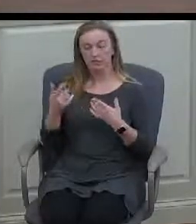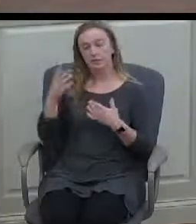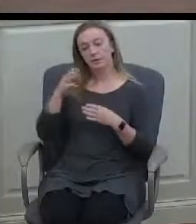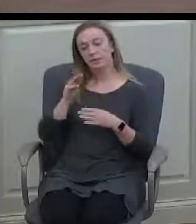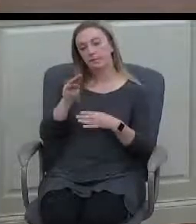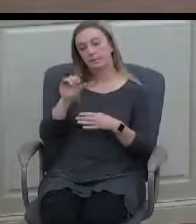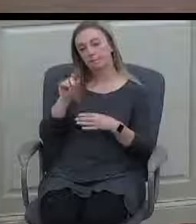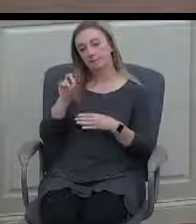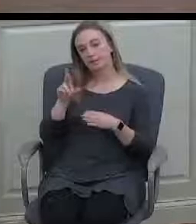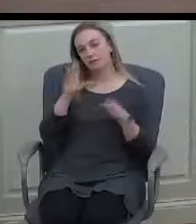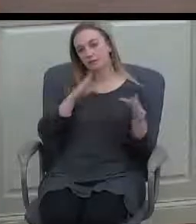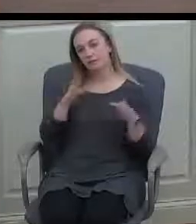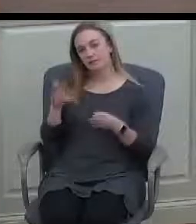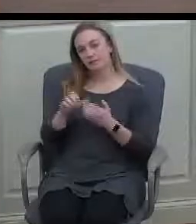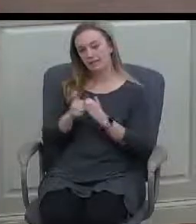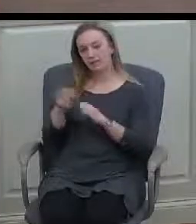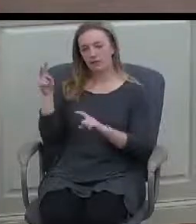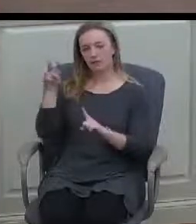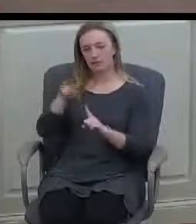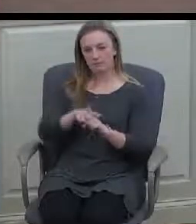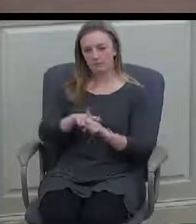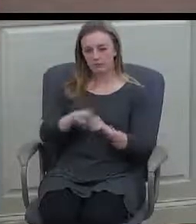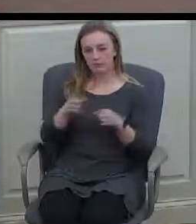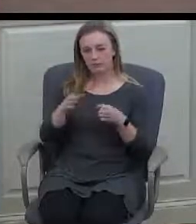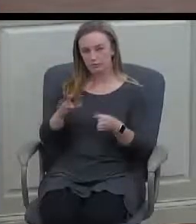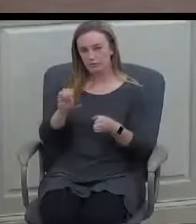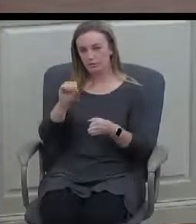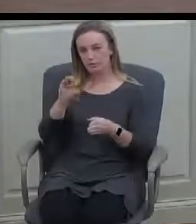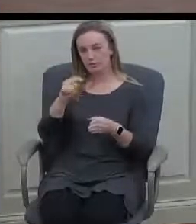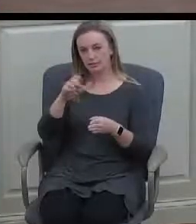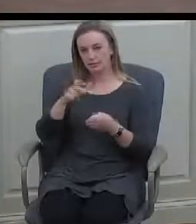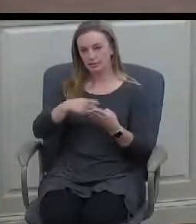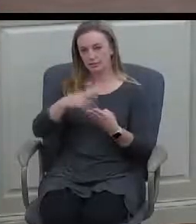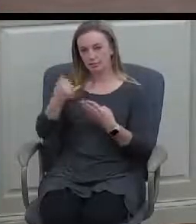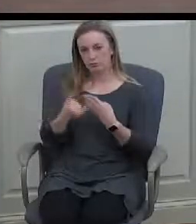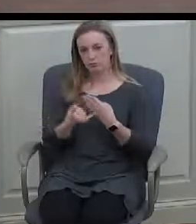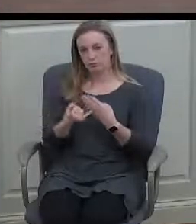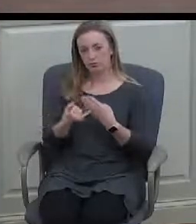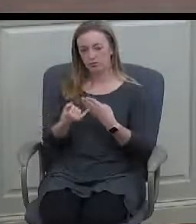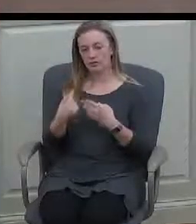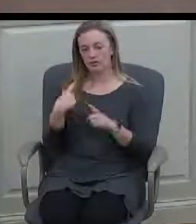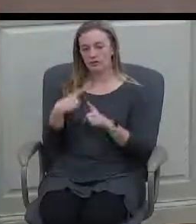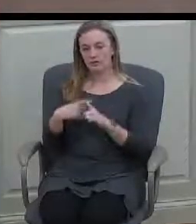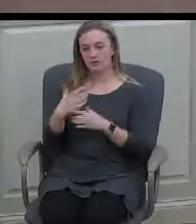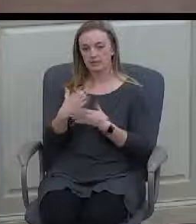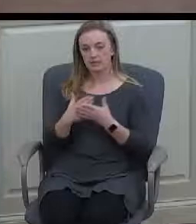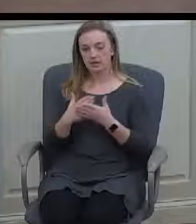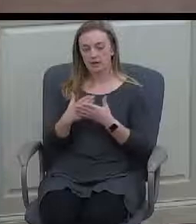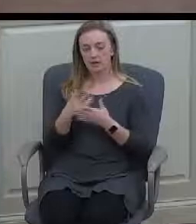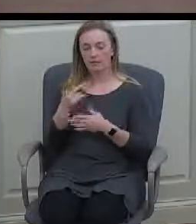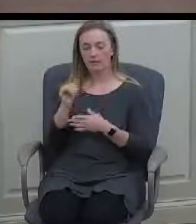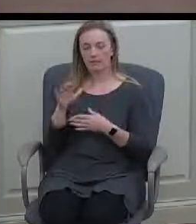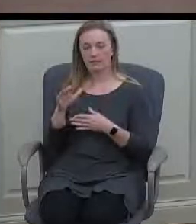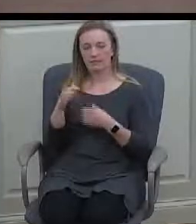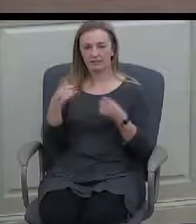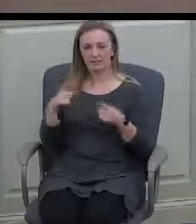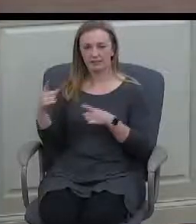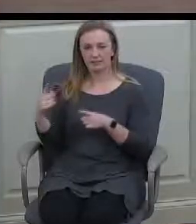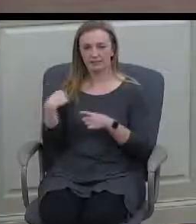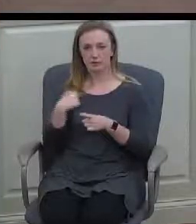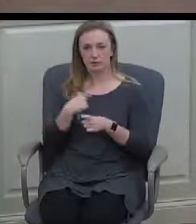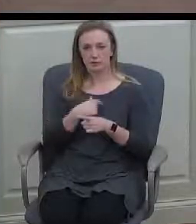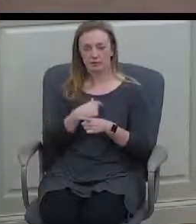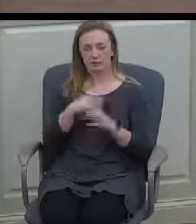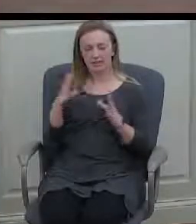plan apply to the streetscape project. Kind of recap some public engagement that we had this